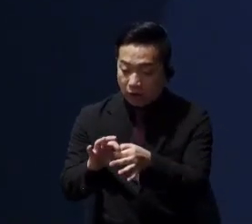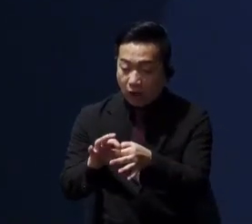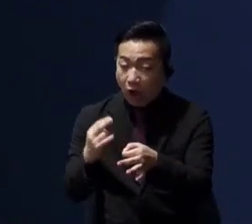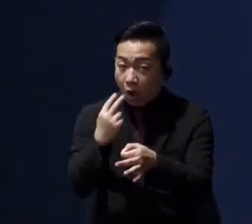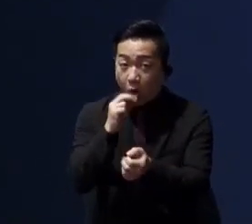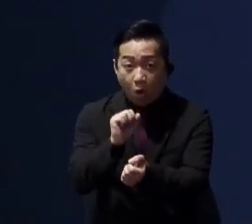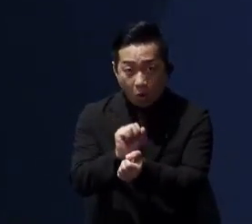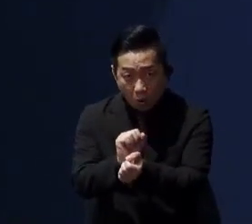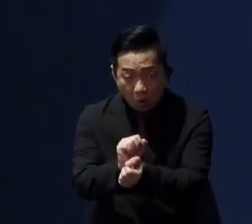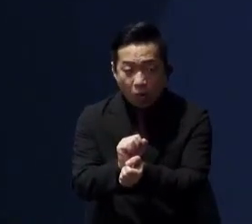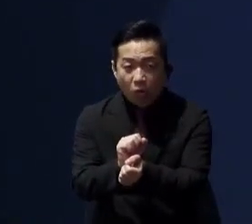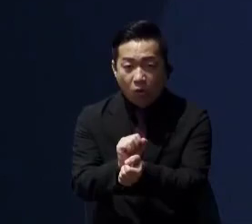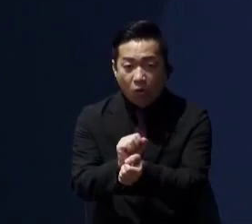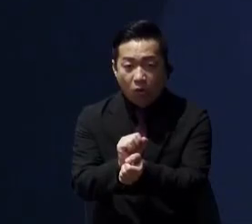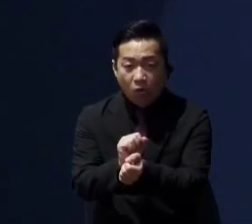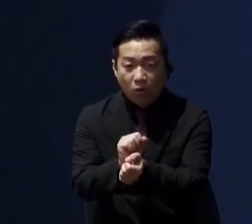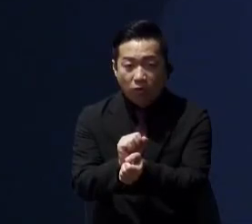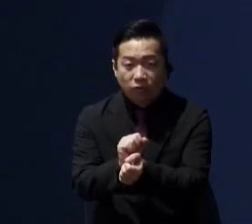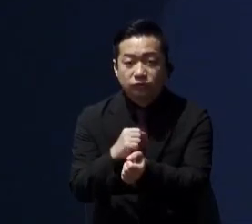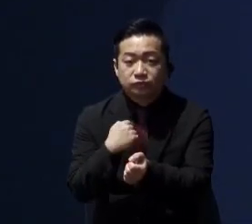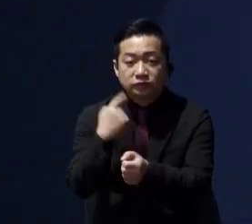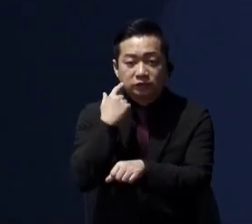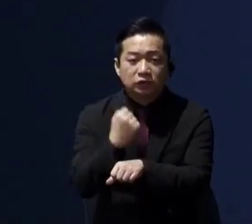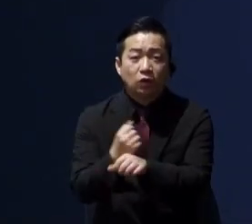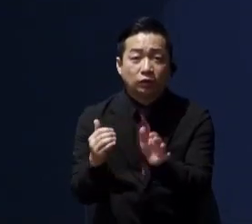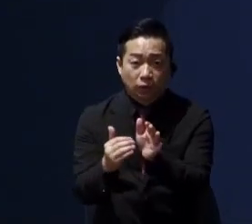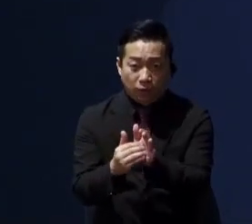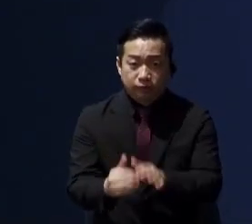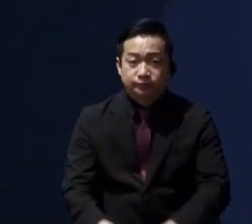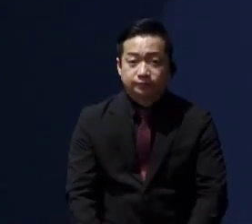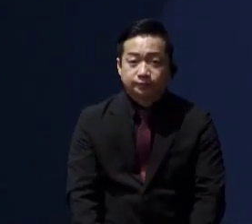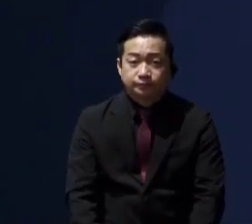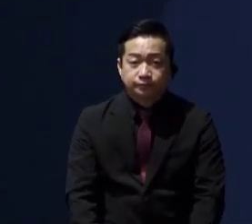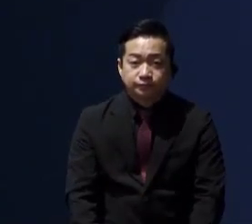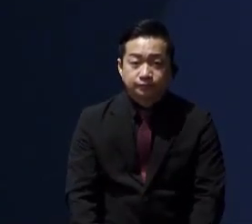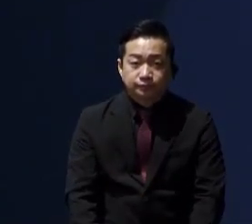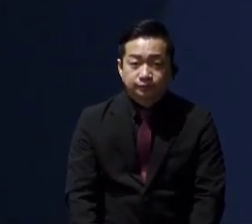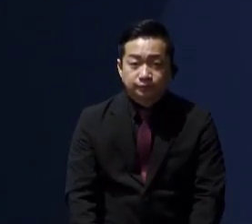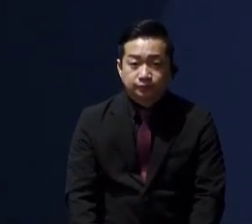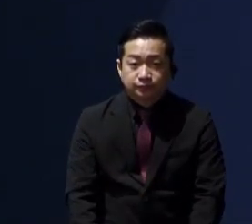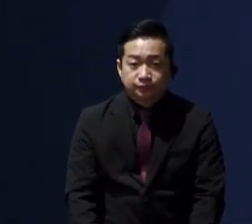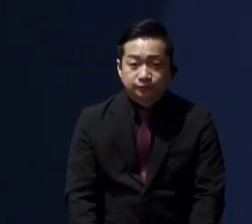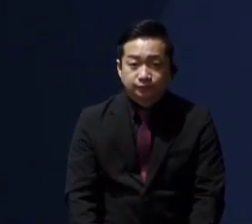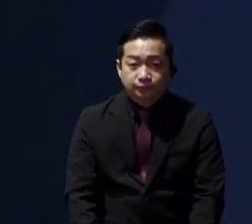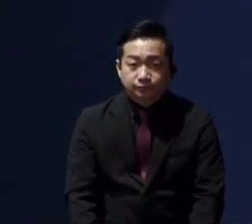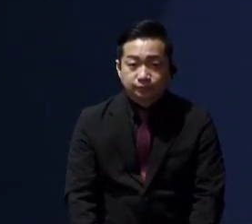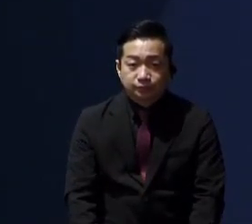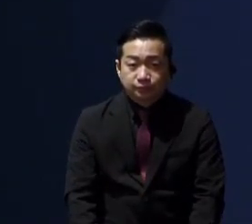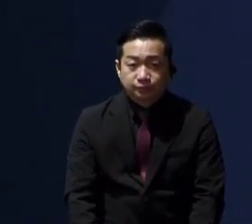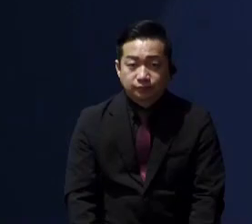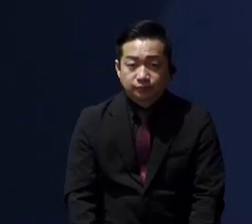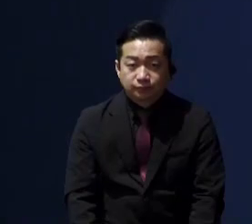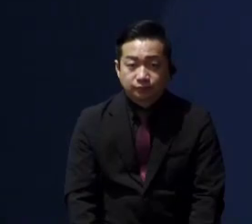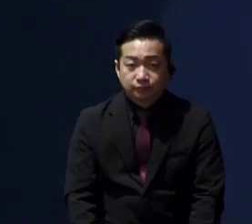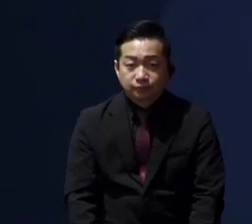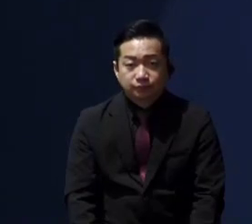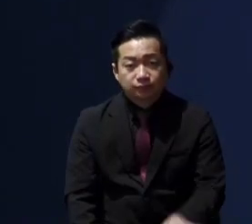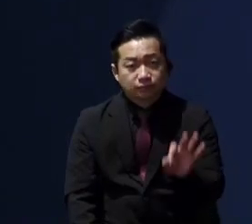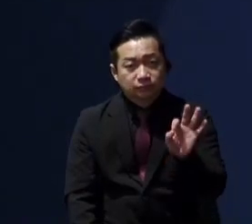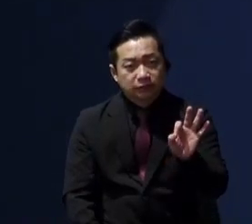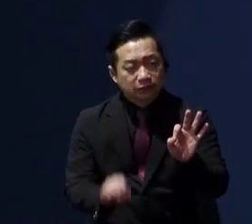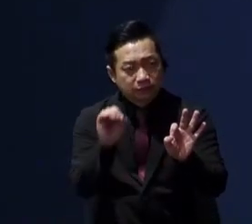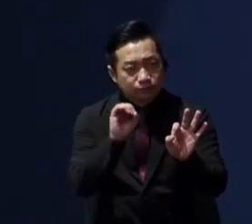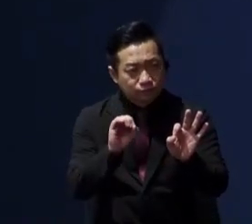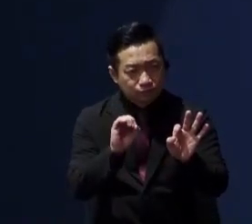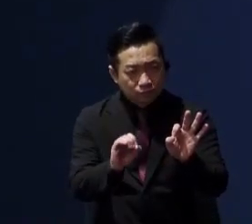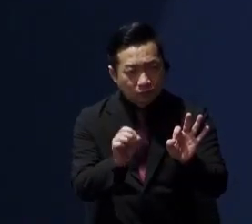reflection. The level was about 10%, which means that if we